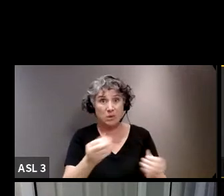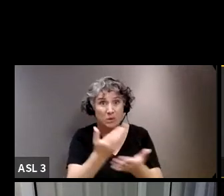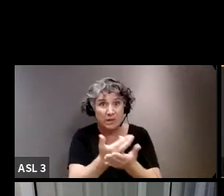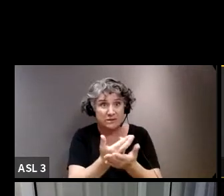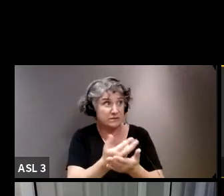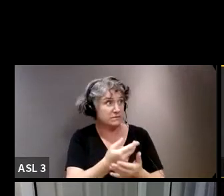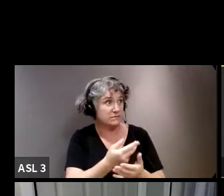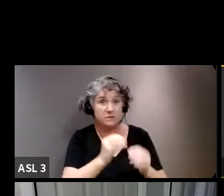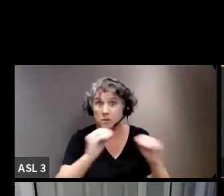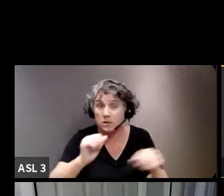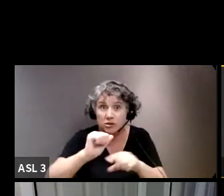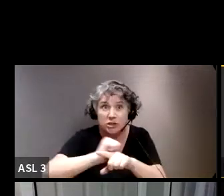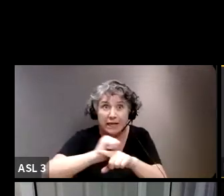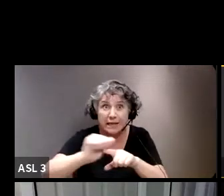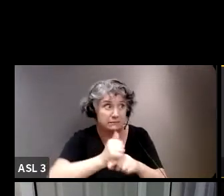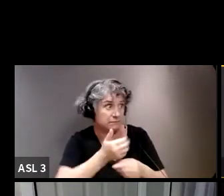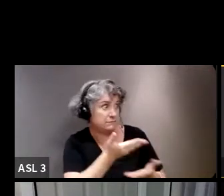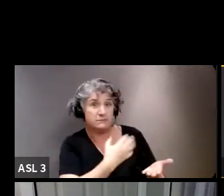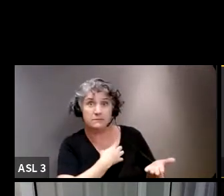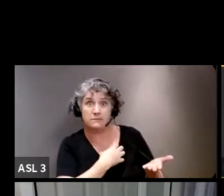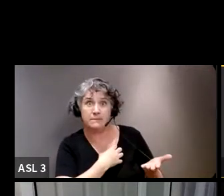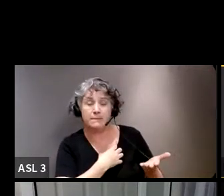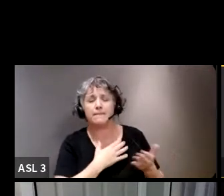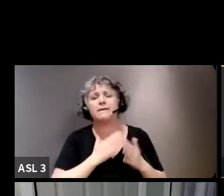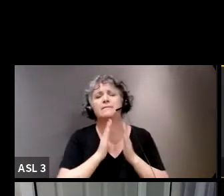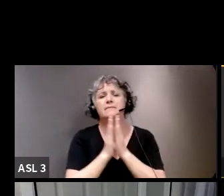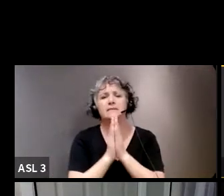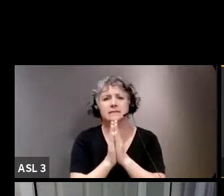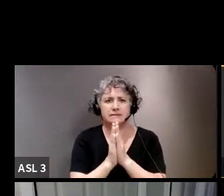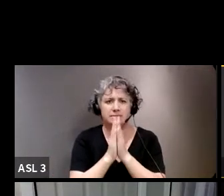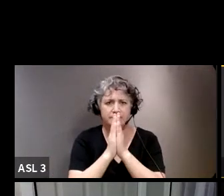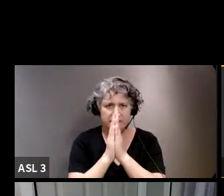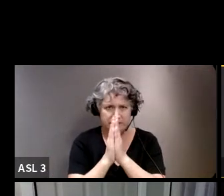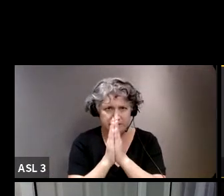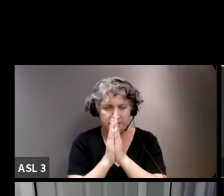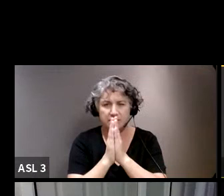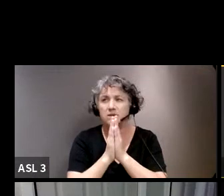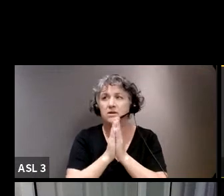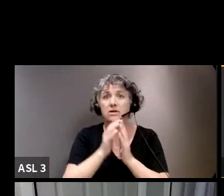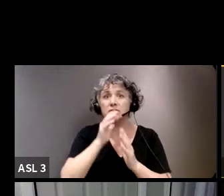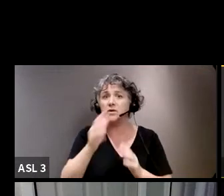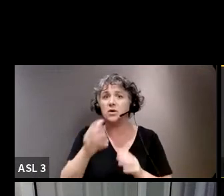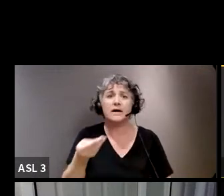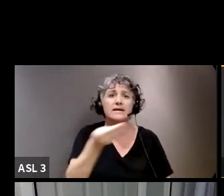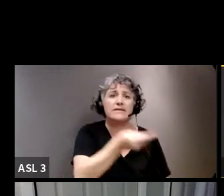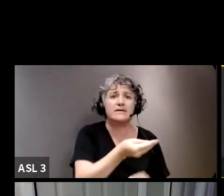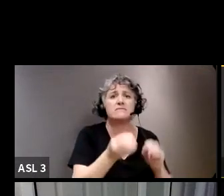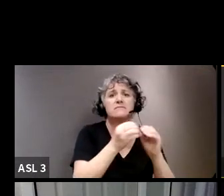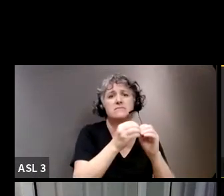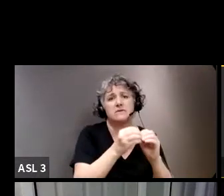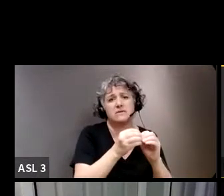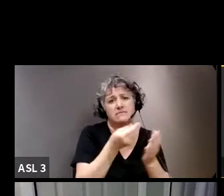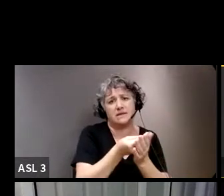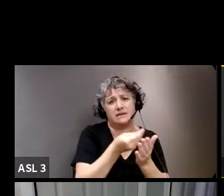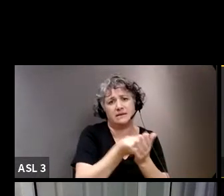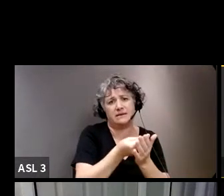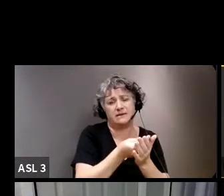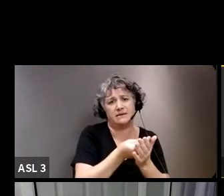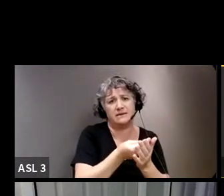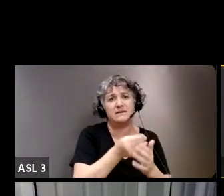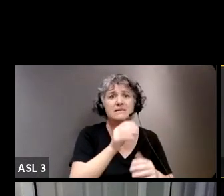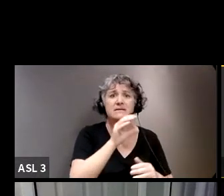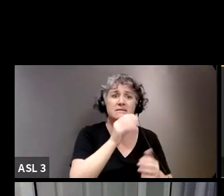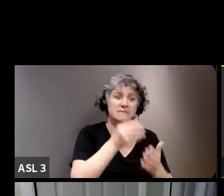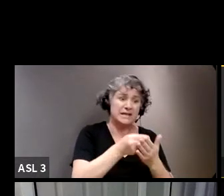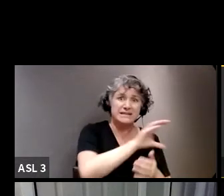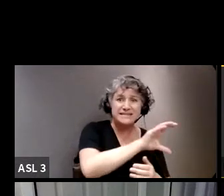don't have the training please do not give them any more money and put that money into